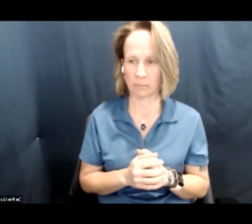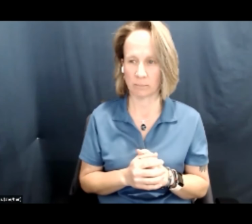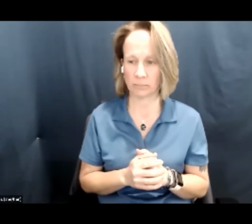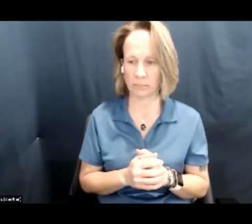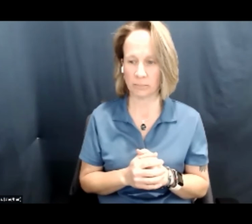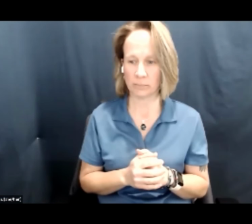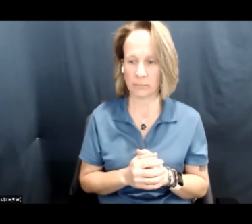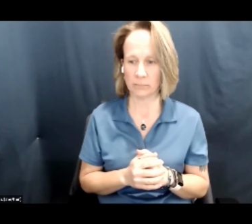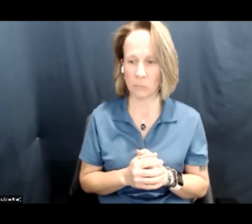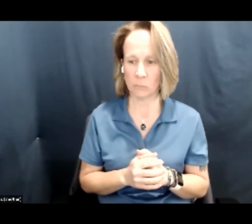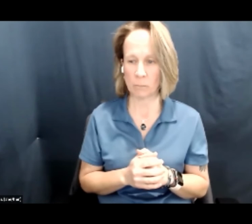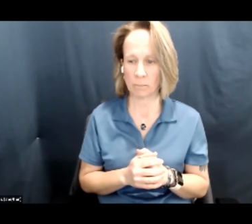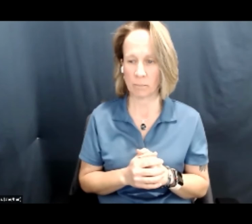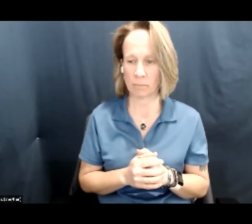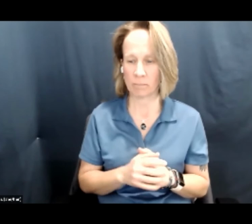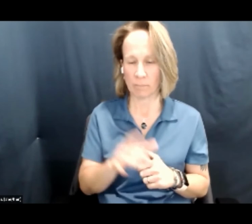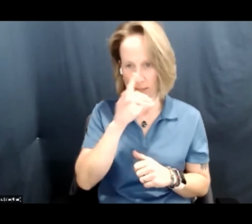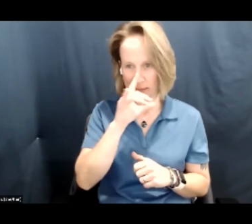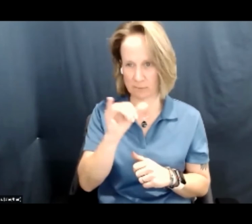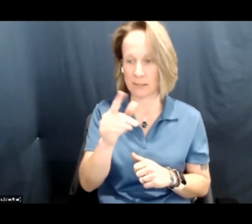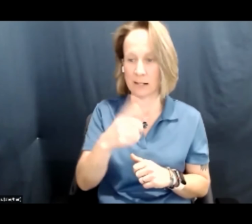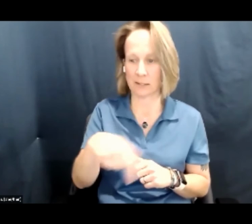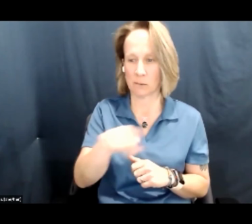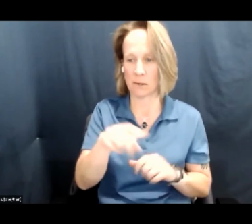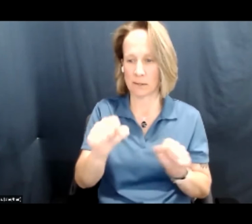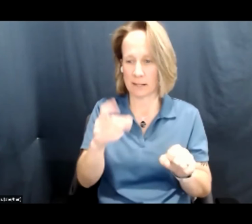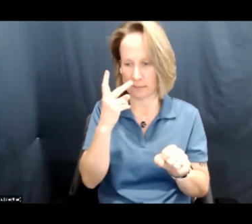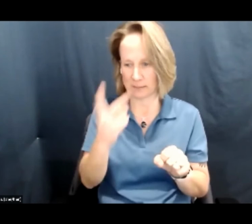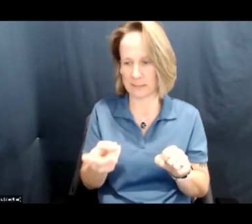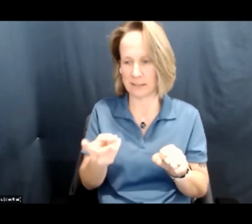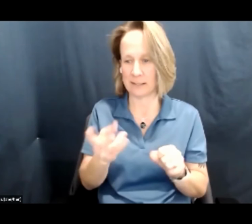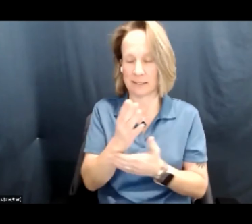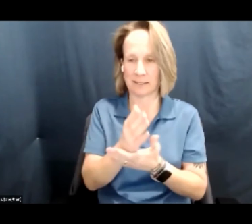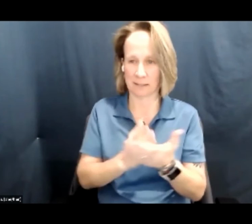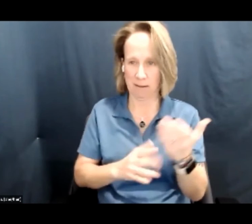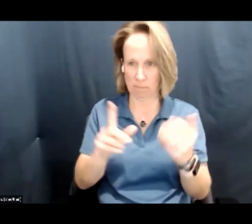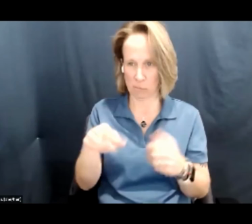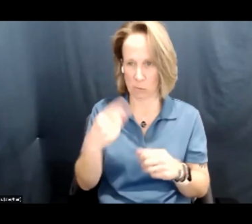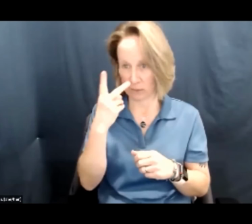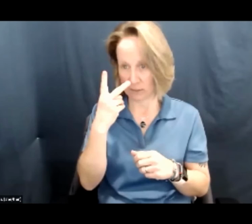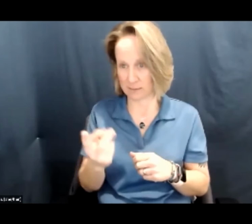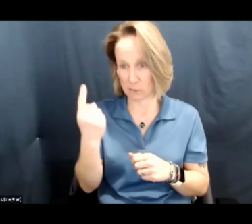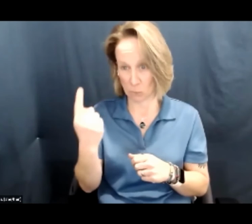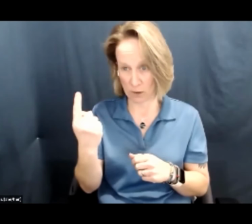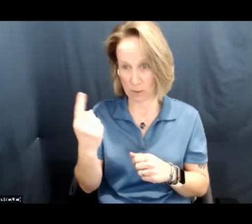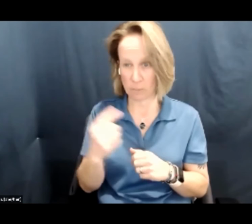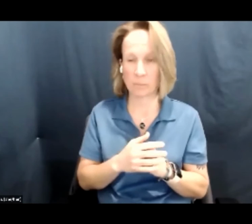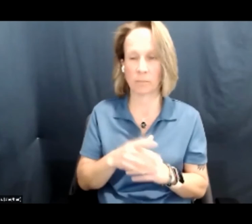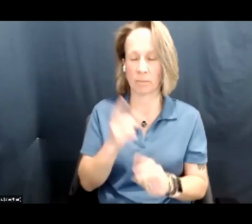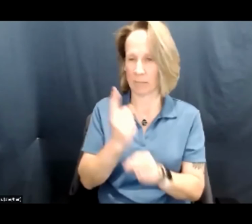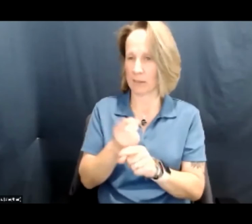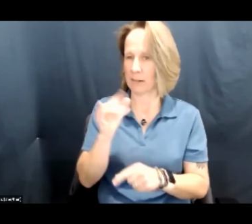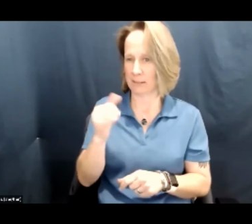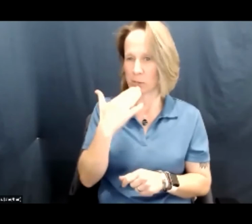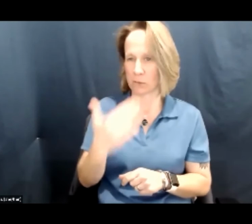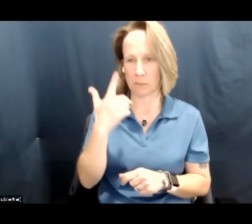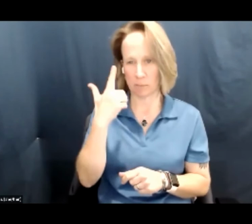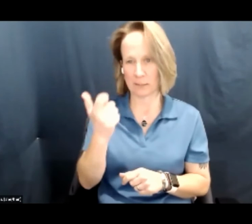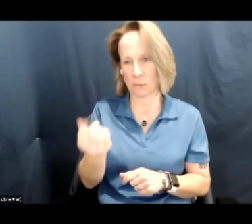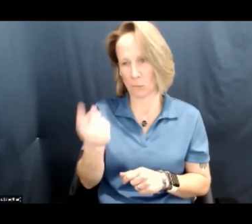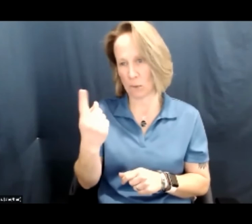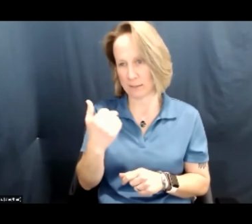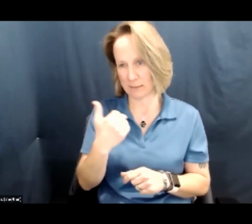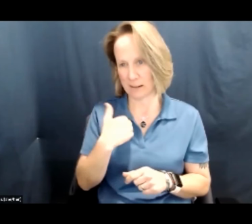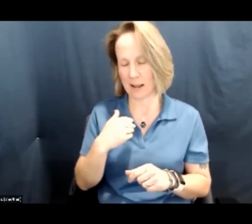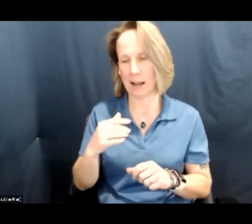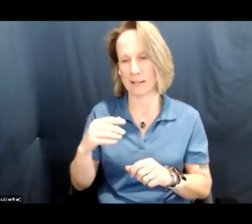Awesome. It looks like y'all can see. Some people are saying you can see only one. That's because one of them has their camera on, but